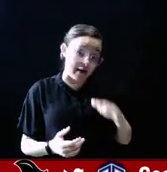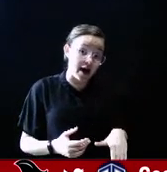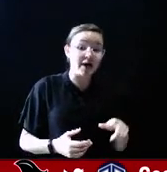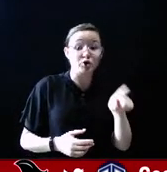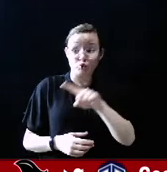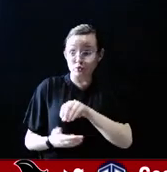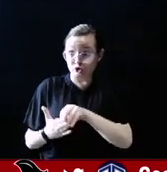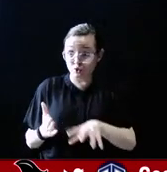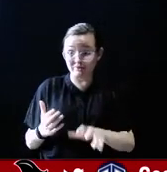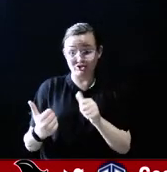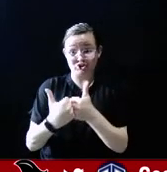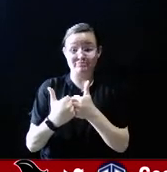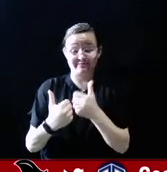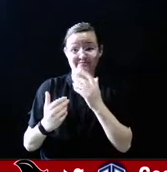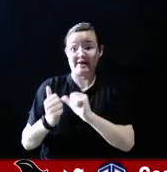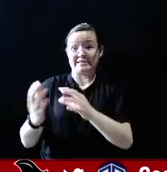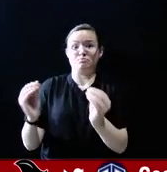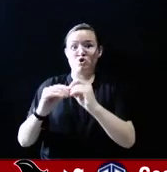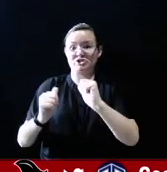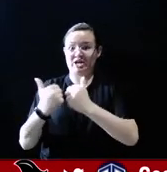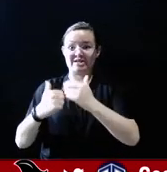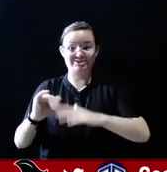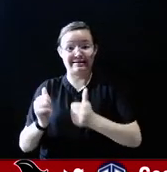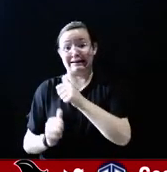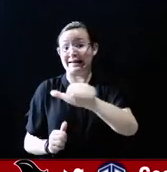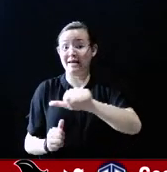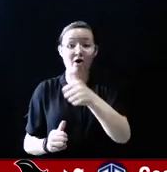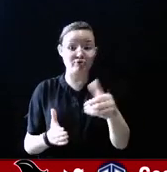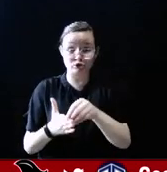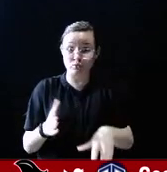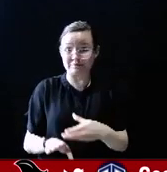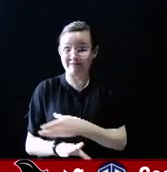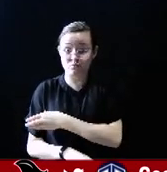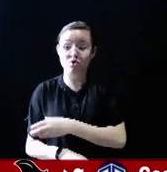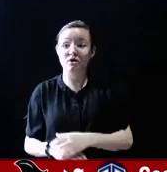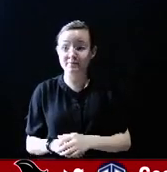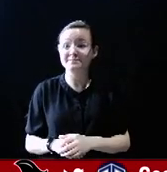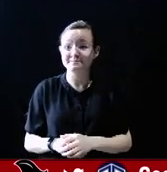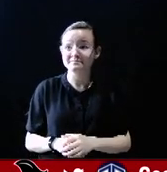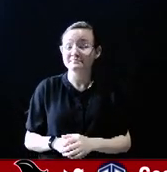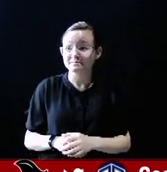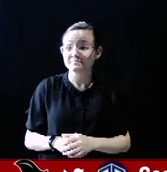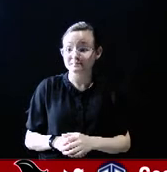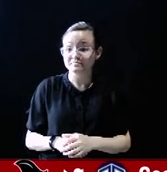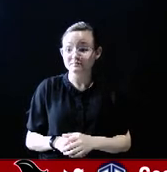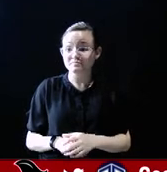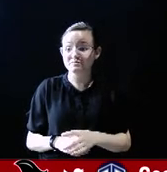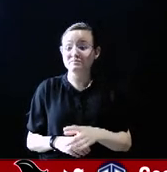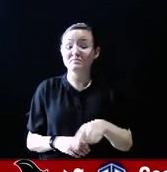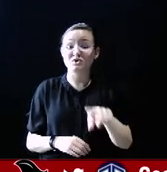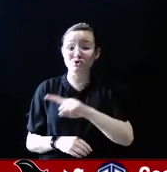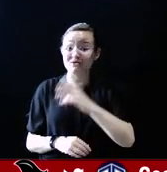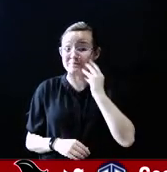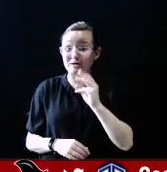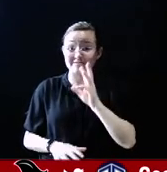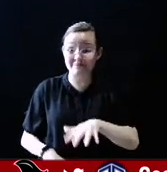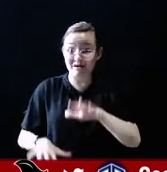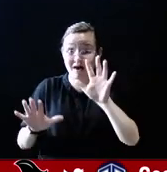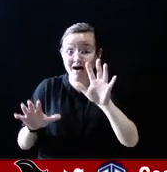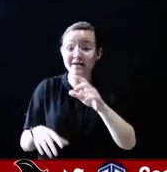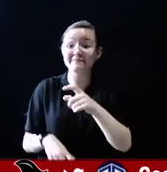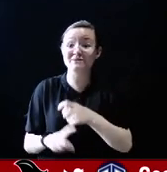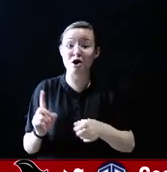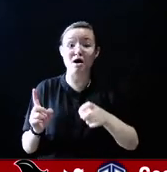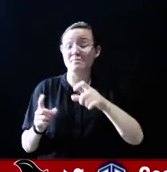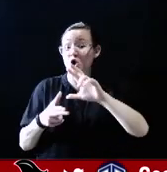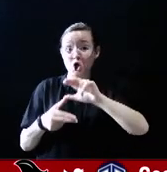any other class before you. Over your 4 years in high school, as we've heard this evening, you've experienced floodwaters from tropical